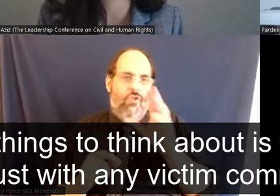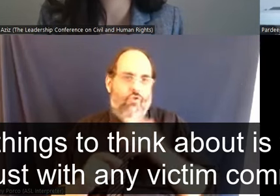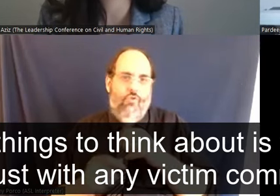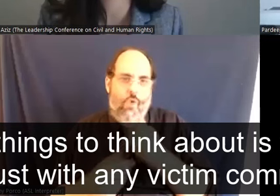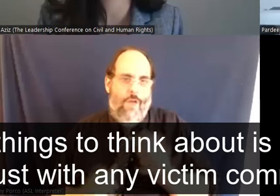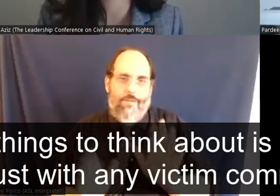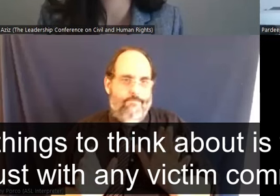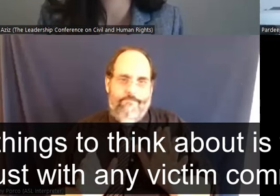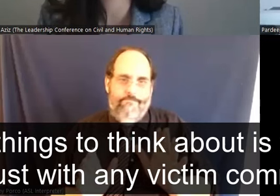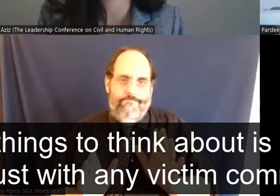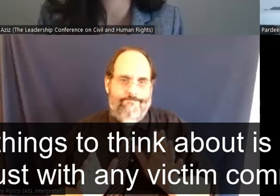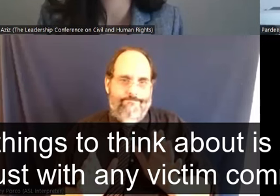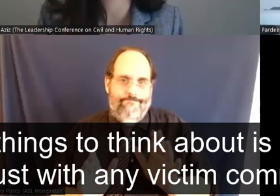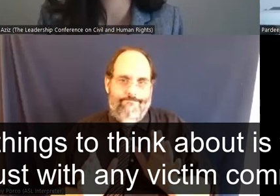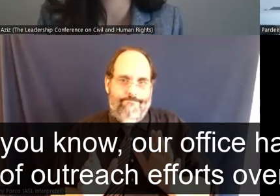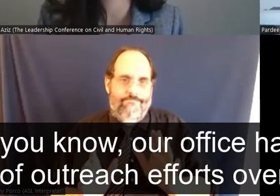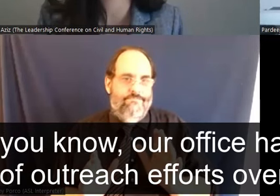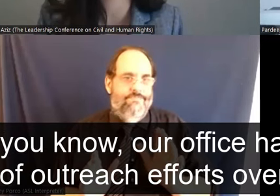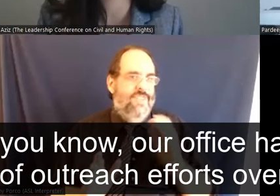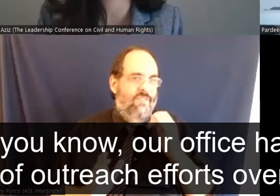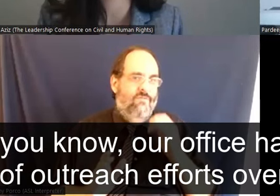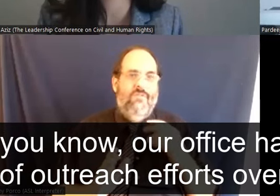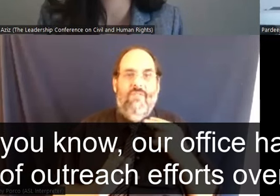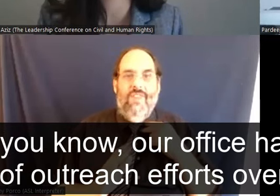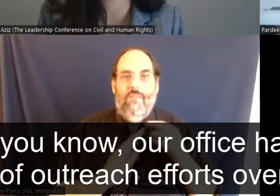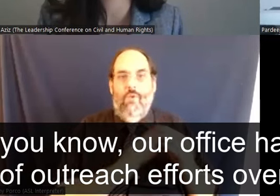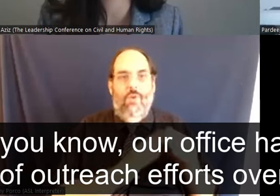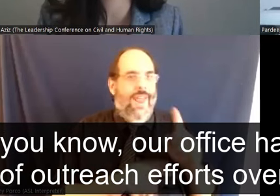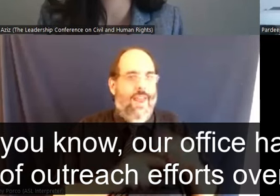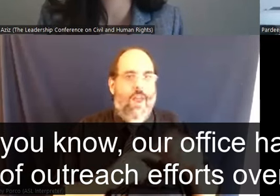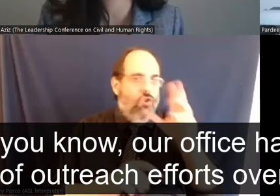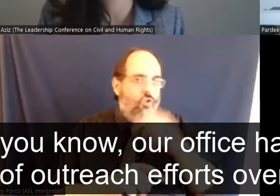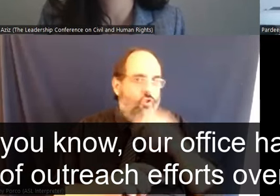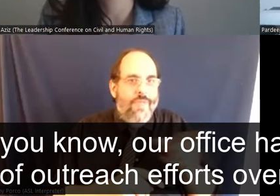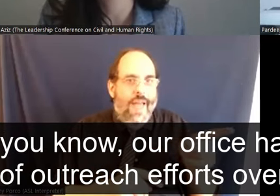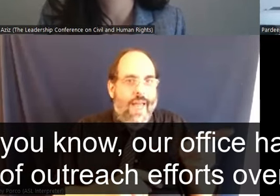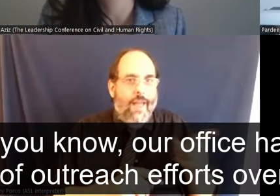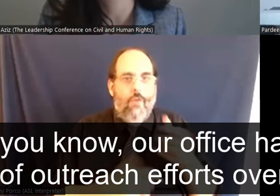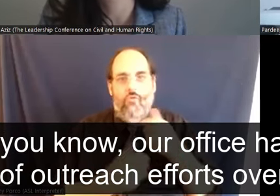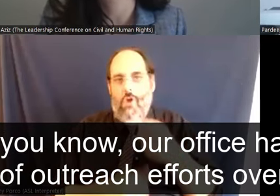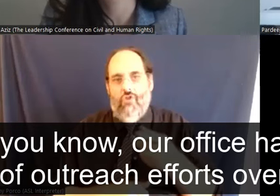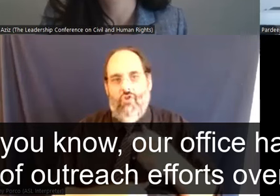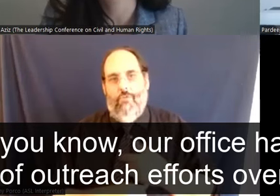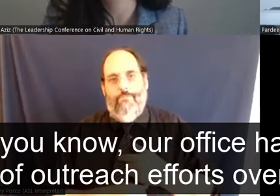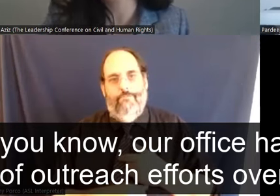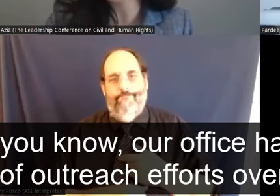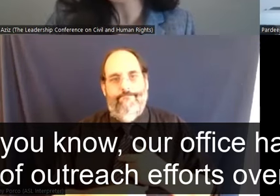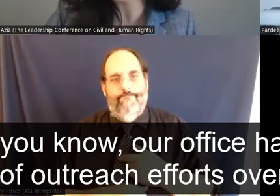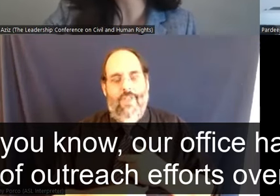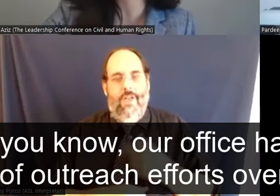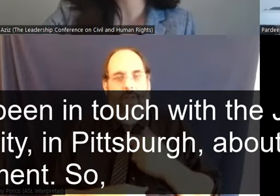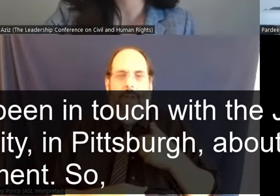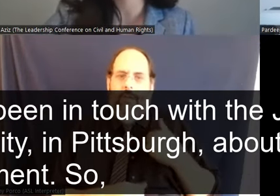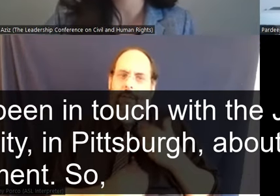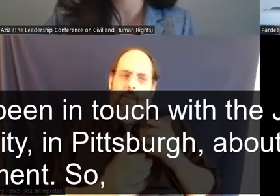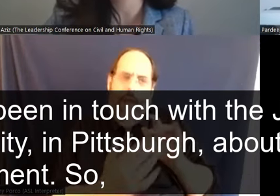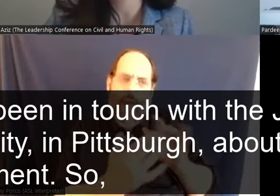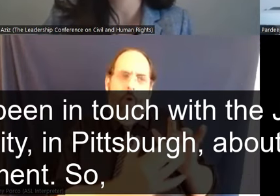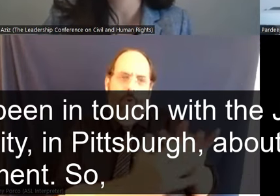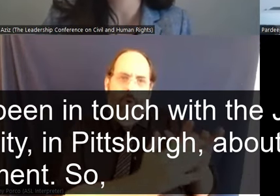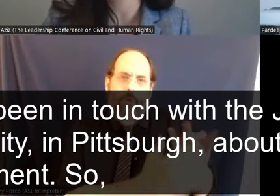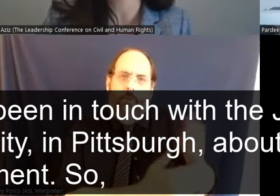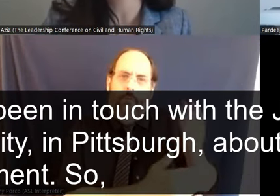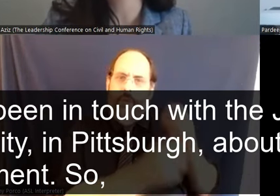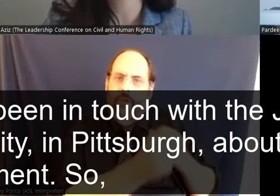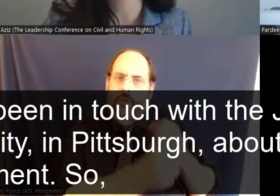trust with any victim community. And so, you know, our office had done a number of outreach efforts over the years. We had